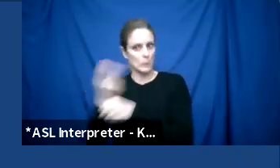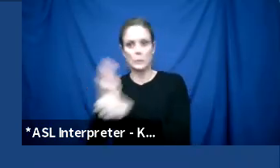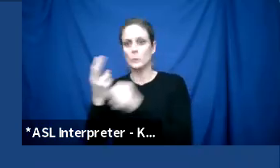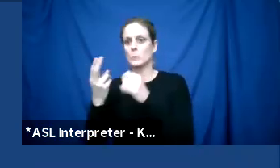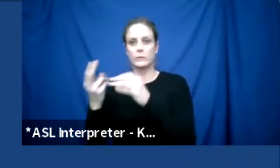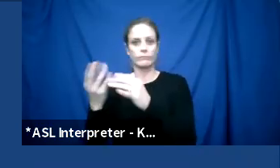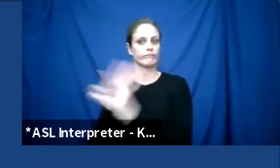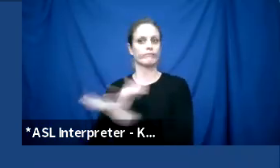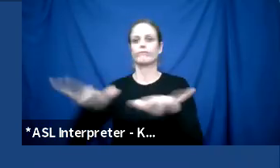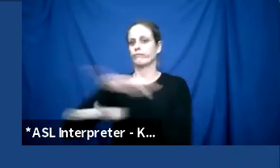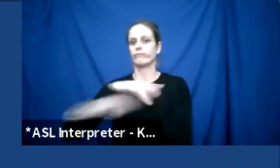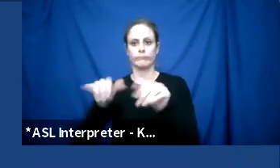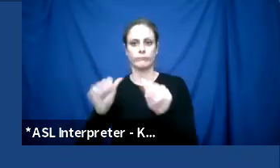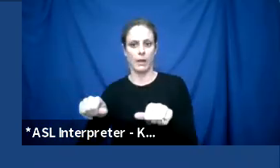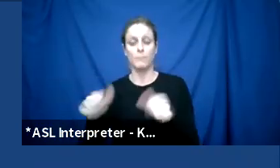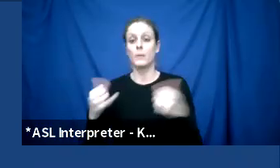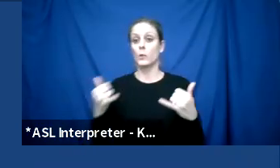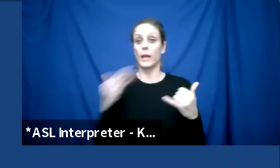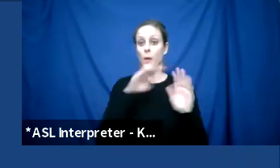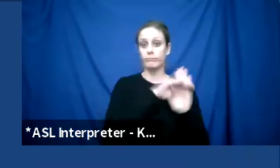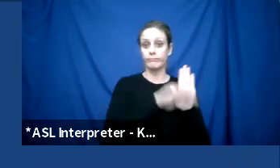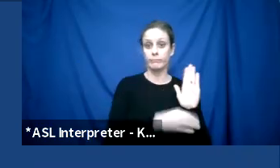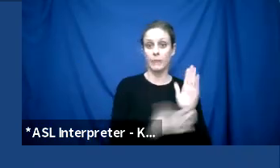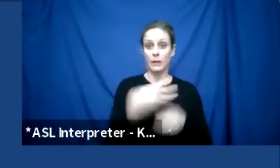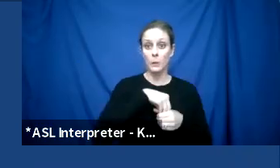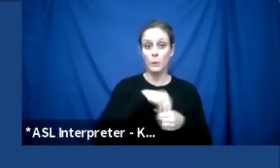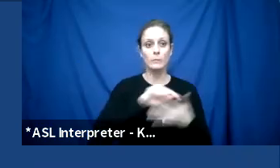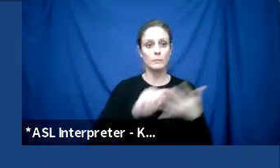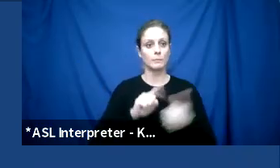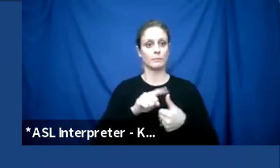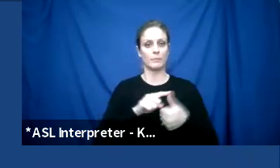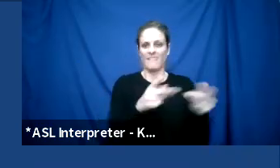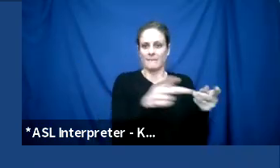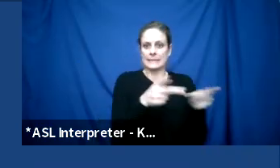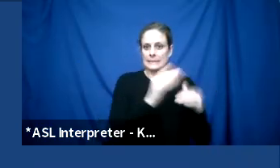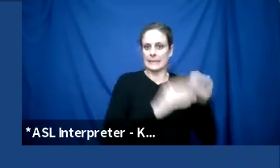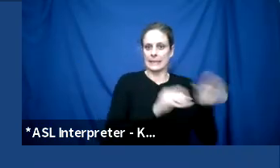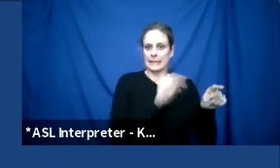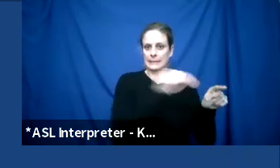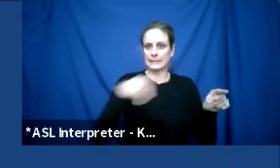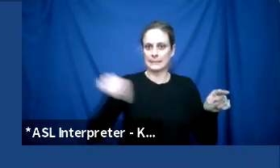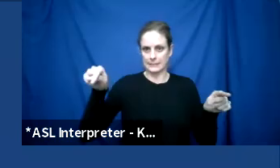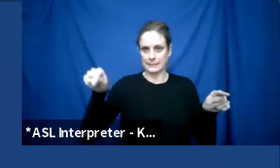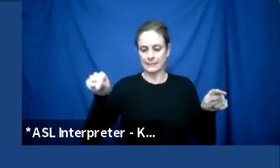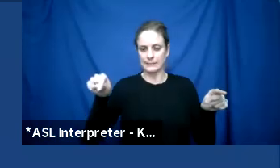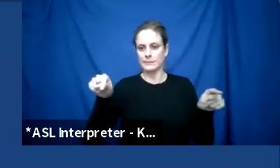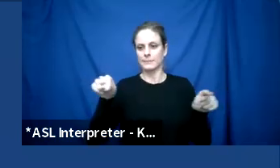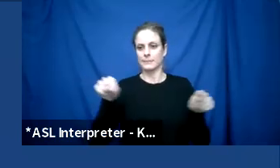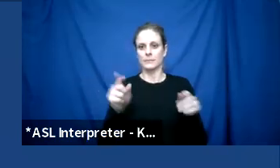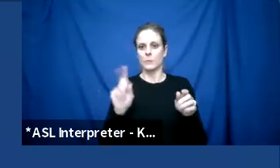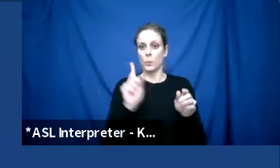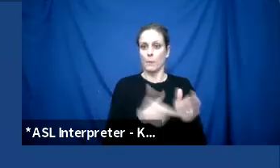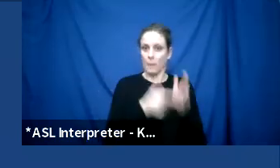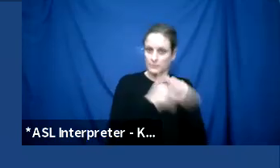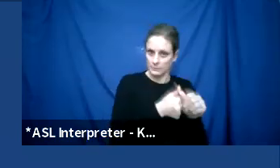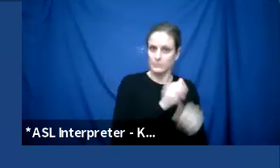Today's agenda is going to cover the facilities that the application applies to,